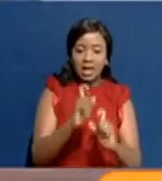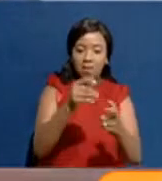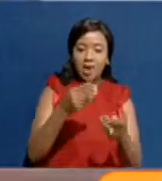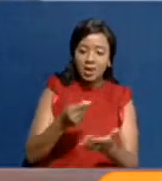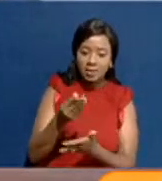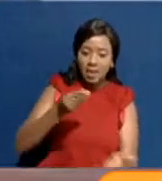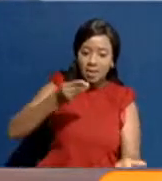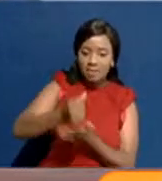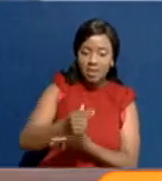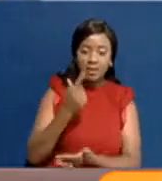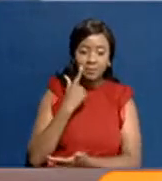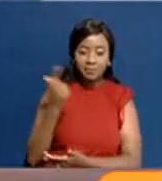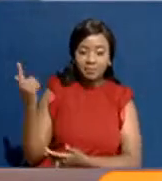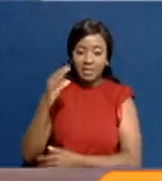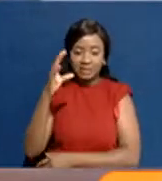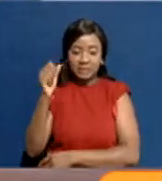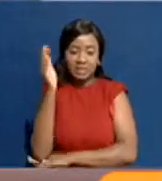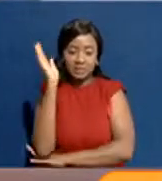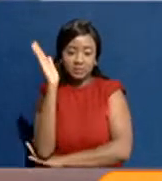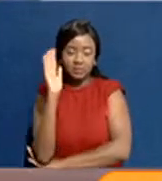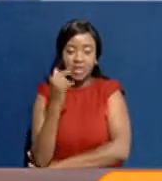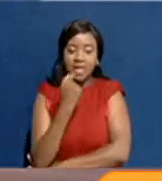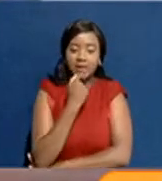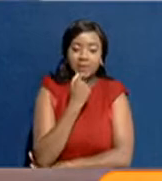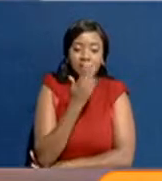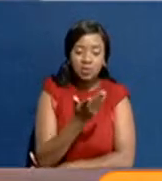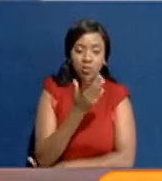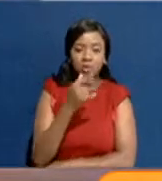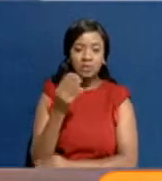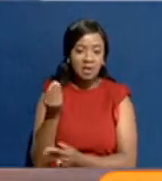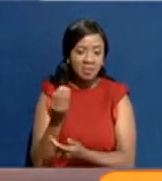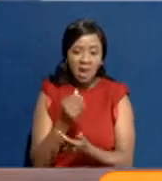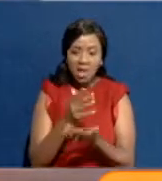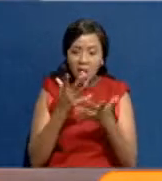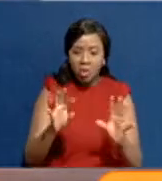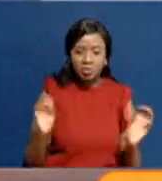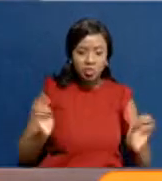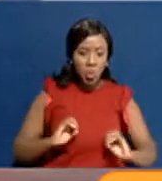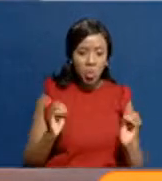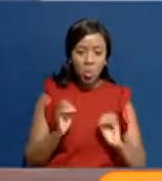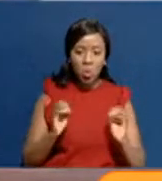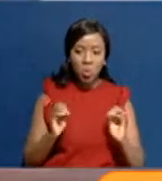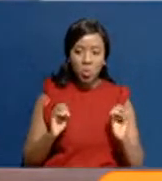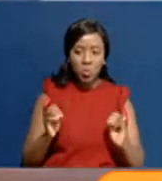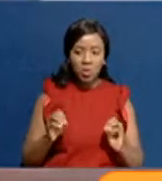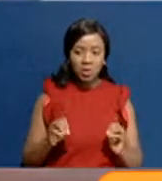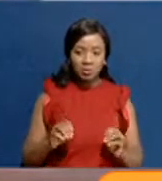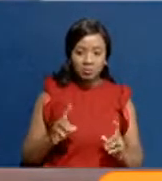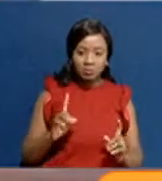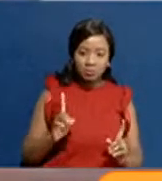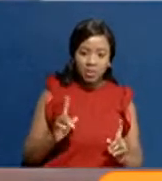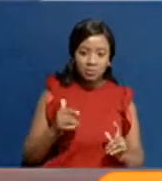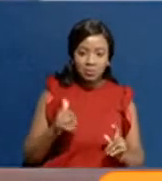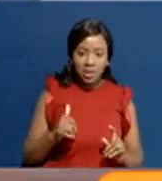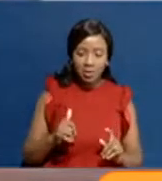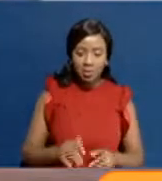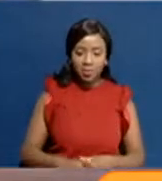Susan Nakhumicha, the CS, who talks about, you know, no money having been lost. At least yet.